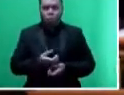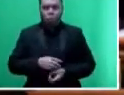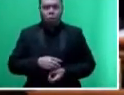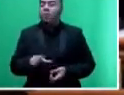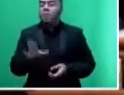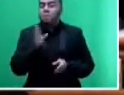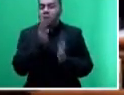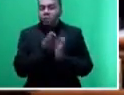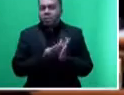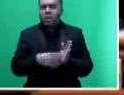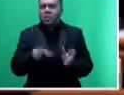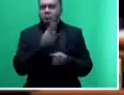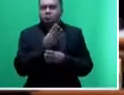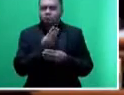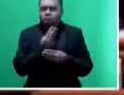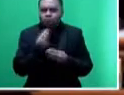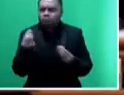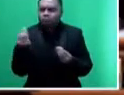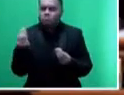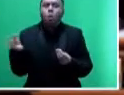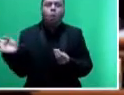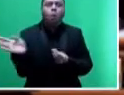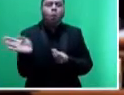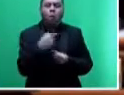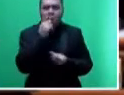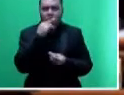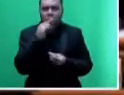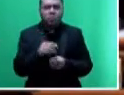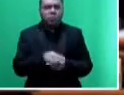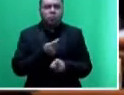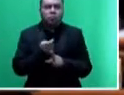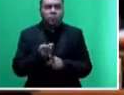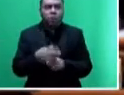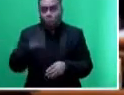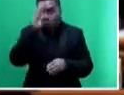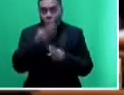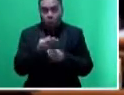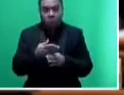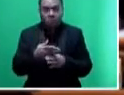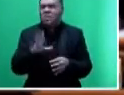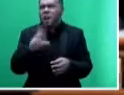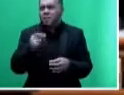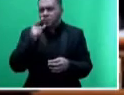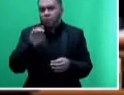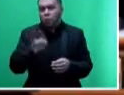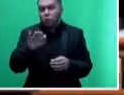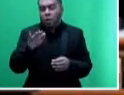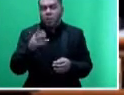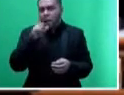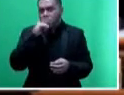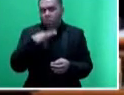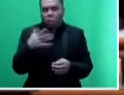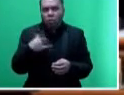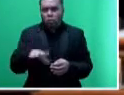silenced all the critics and provided us with hope for the future. While some are trying to take this hope away, this side of the House